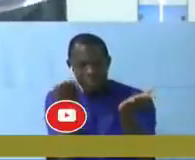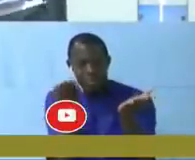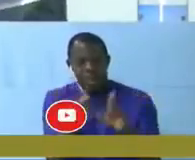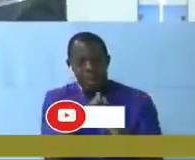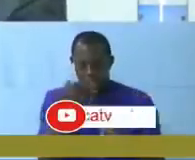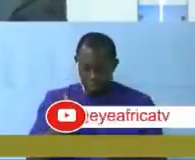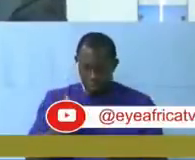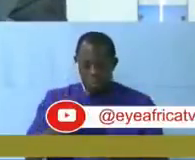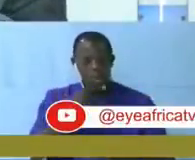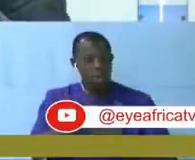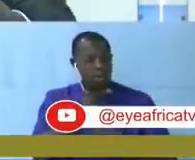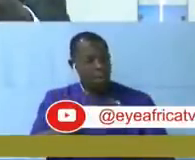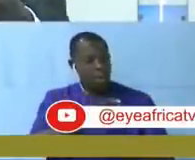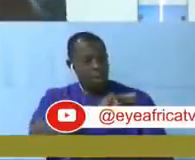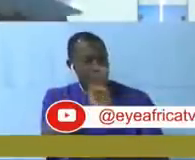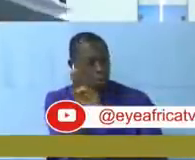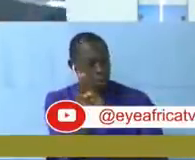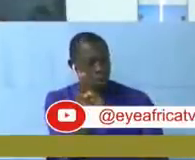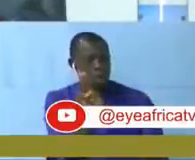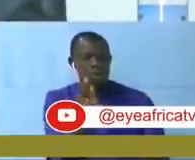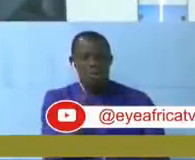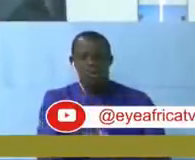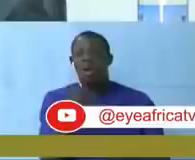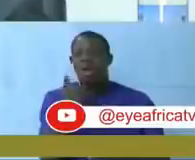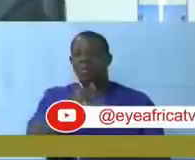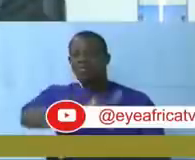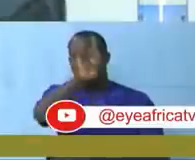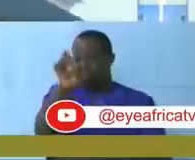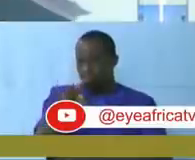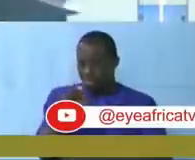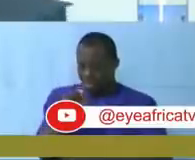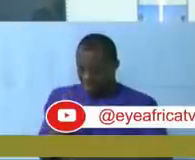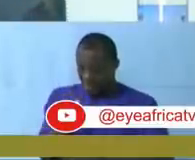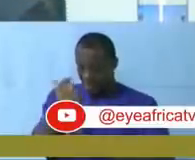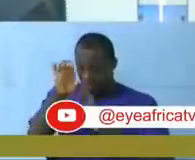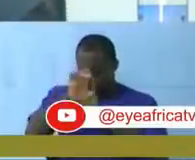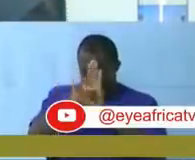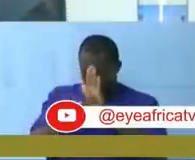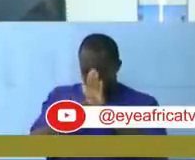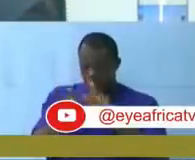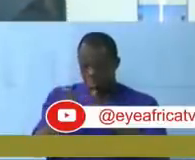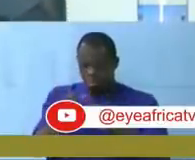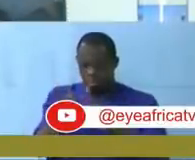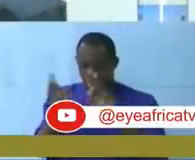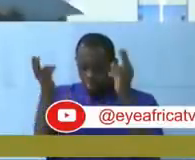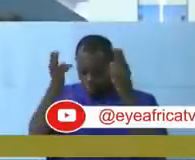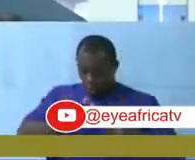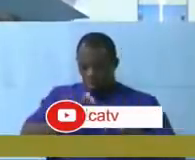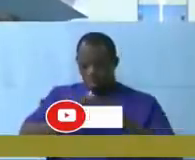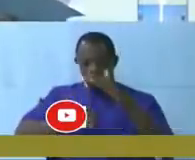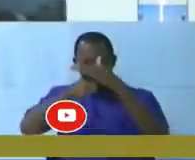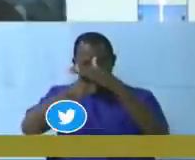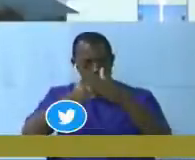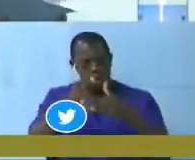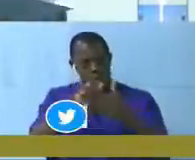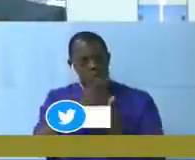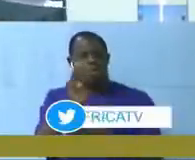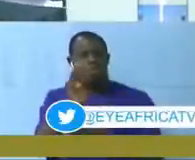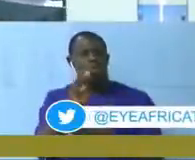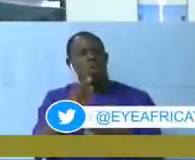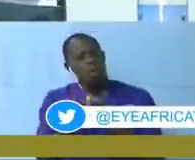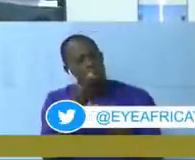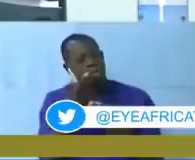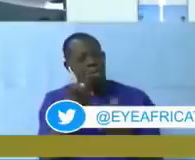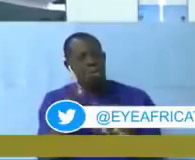of the Constitution. It begs the question whether people were basically